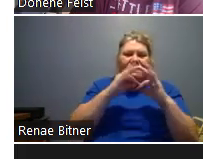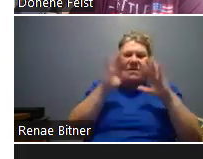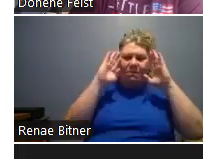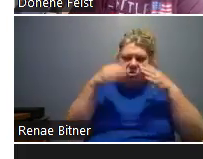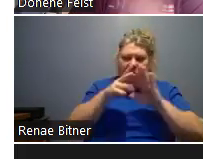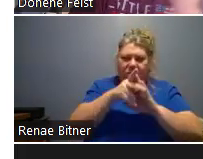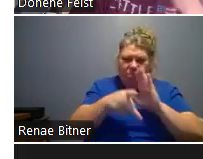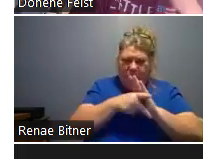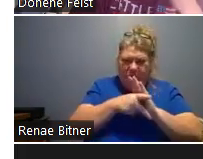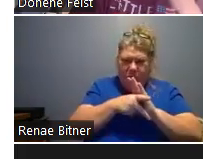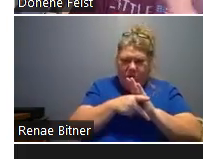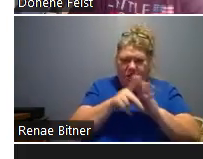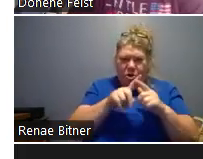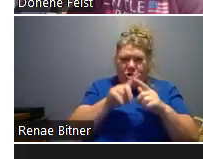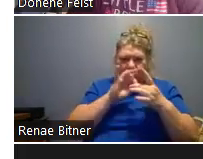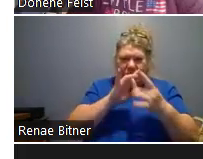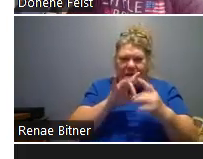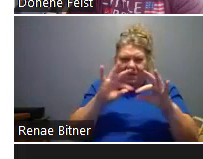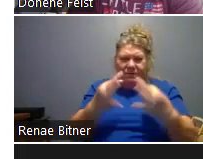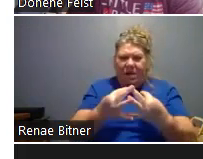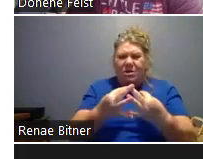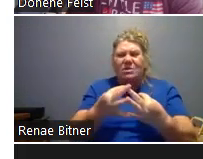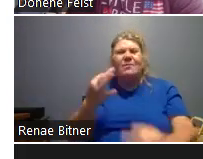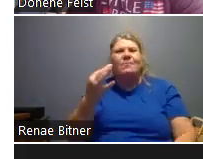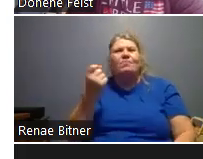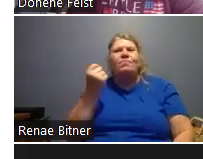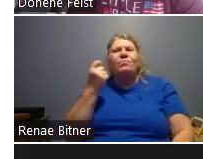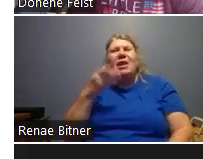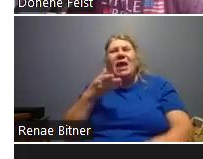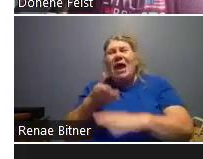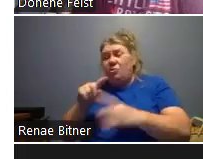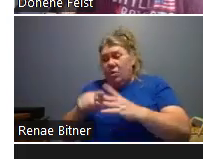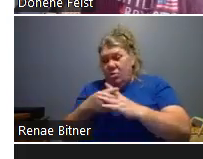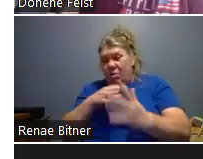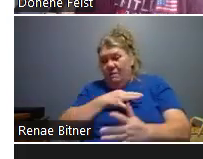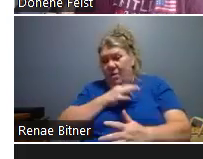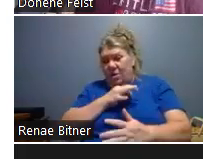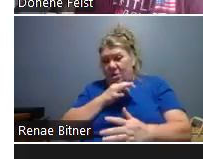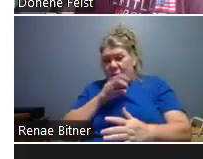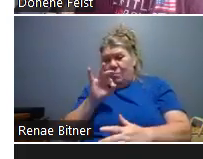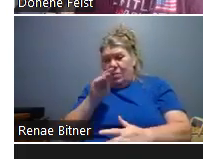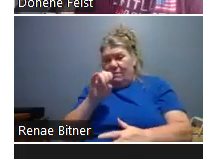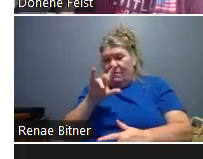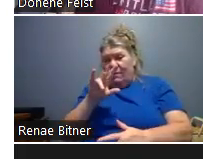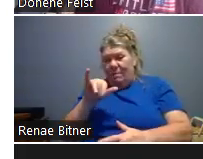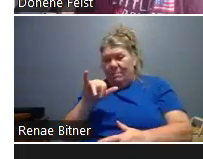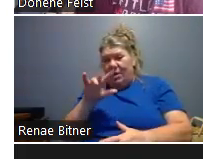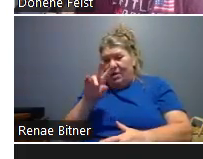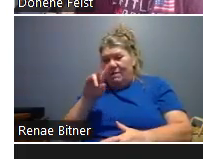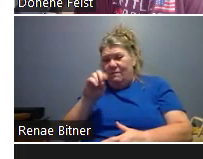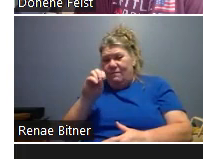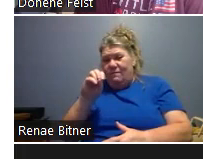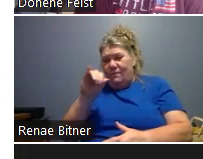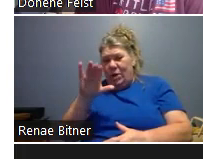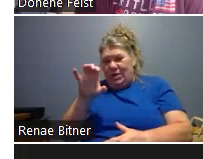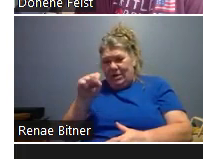families. And after I had started with volunteering with Family Voices, the Family Involvement